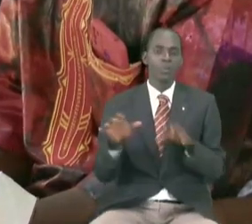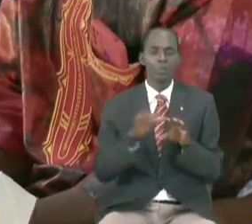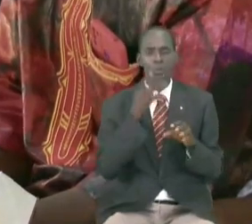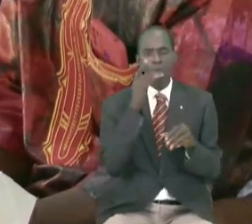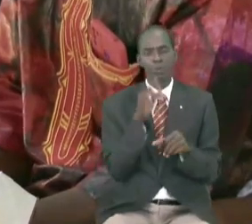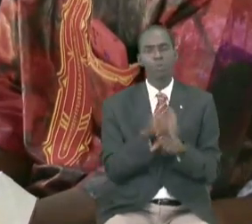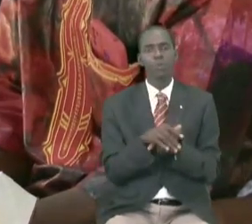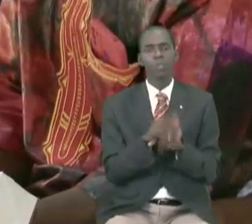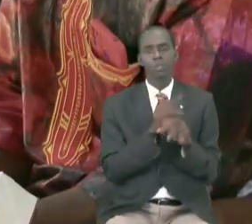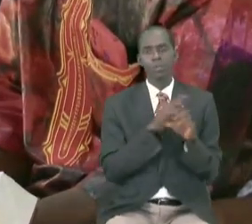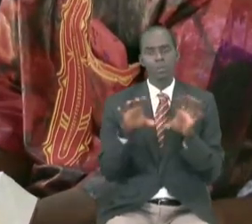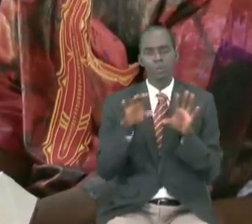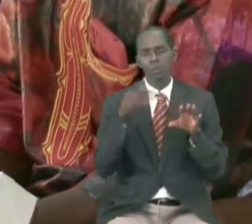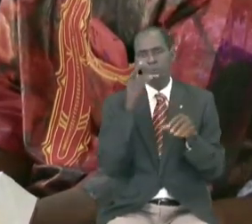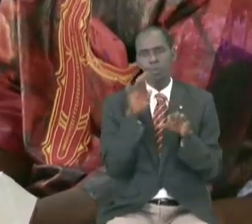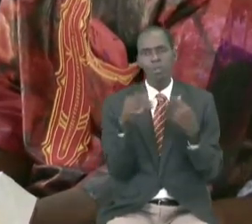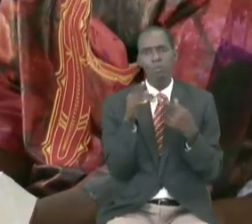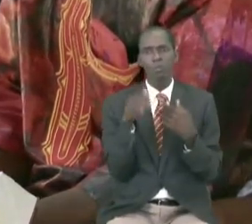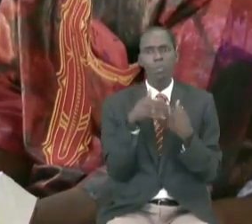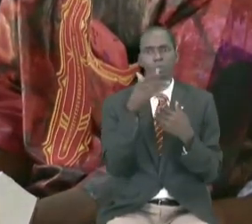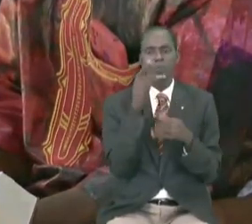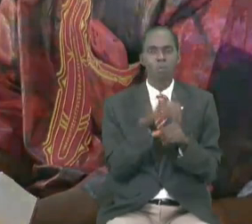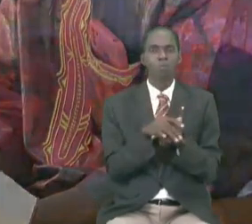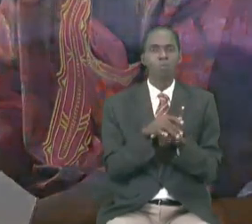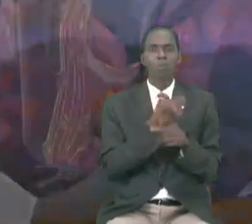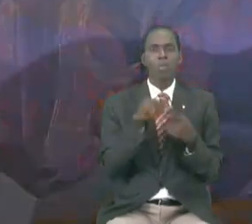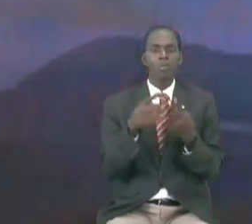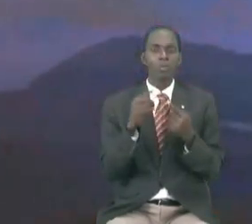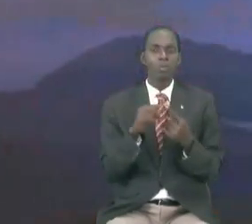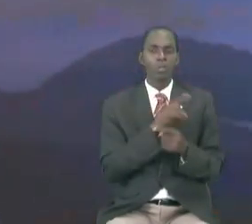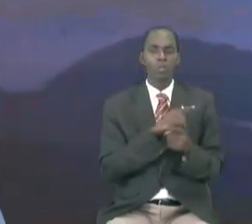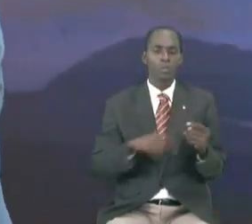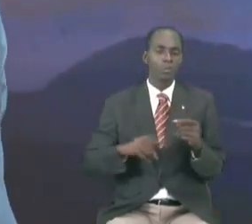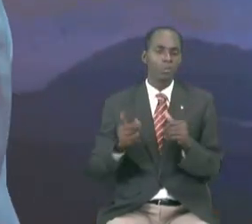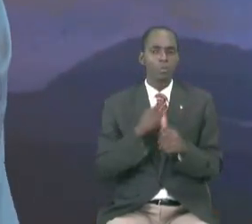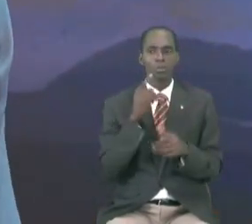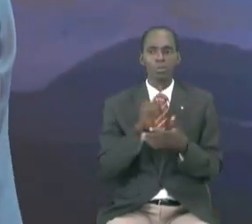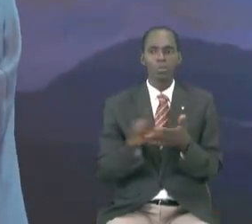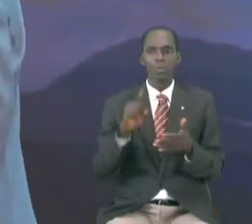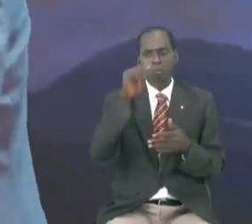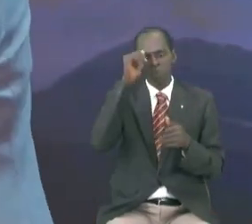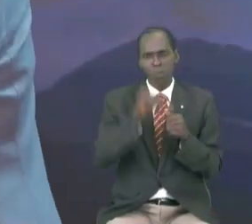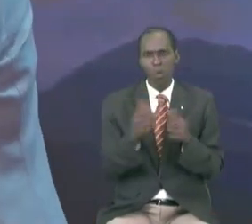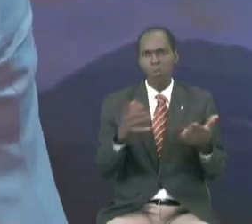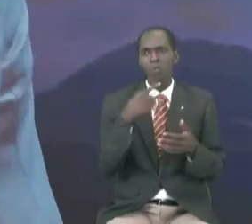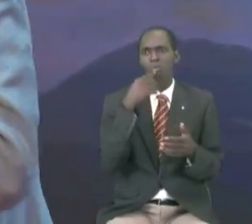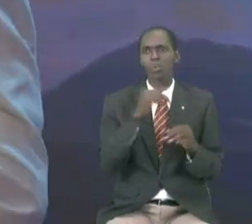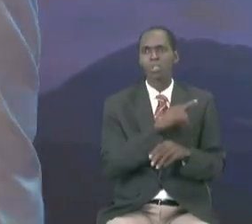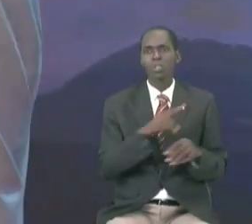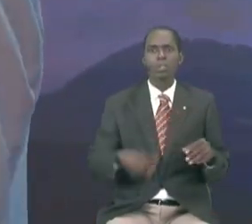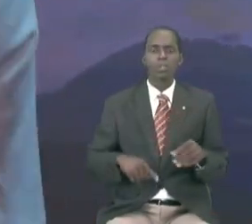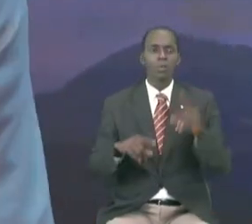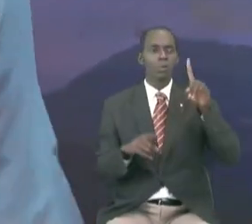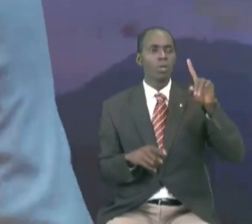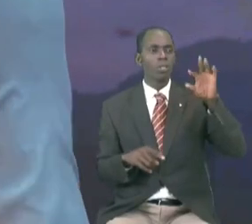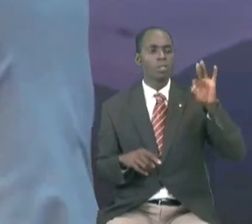Lord, 1964, April. And since that time, I never forgot that this is what I